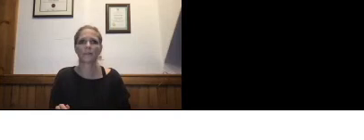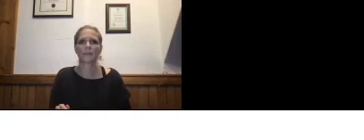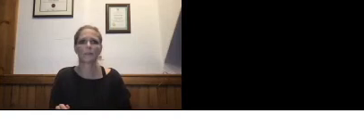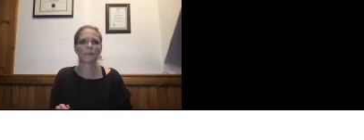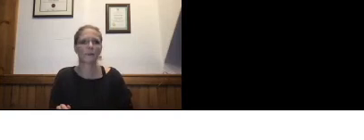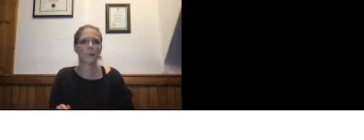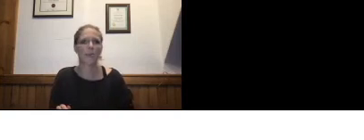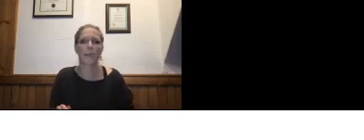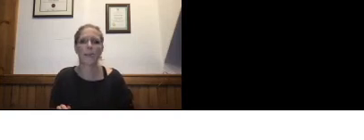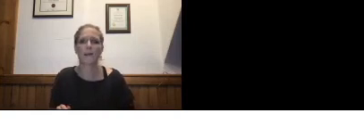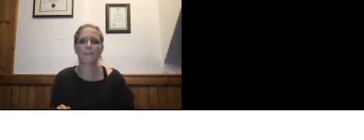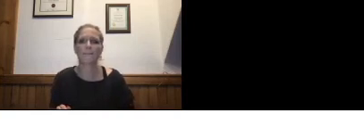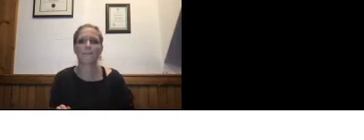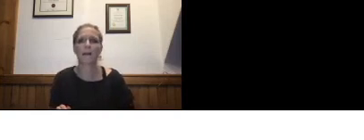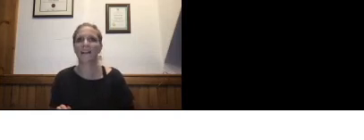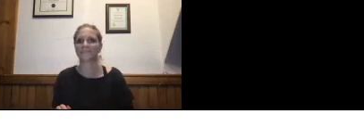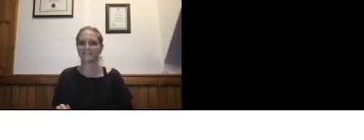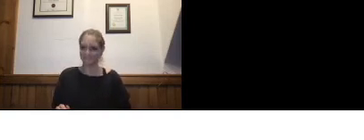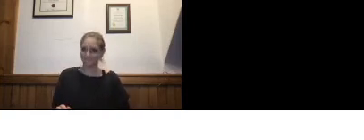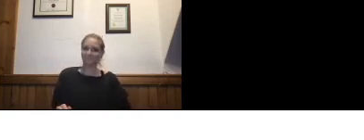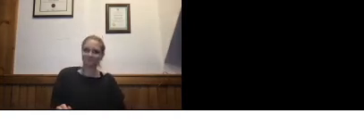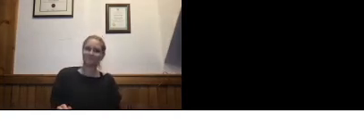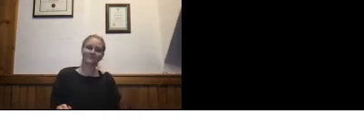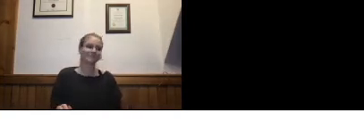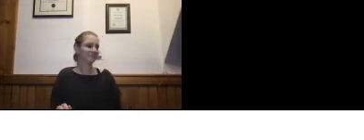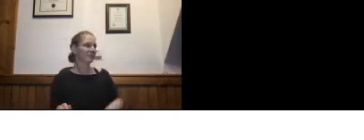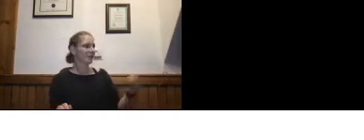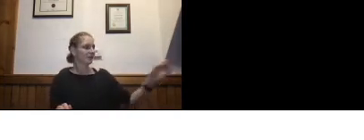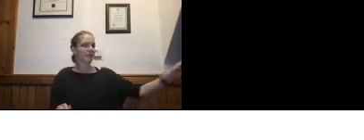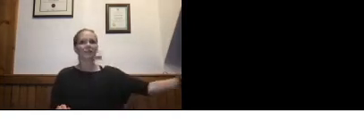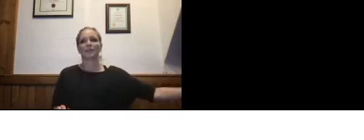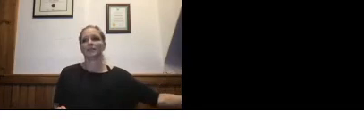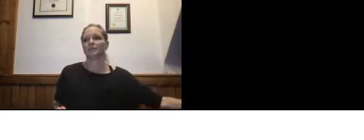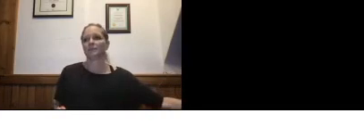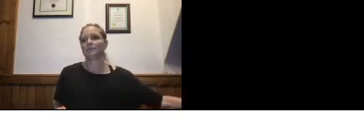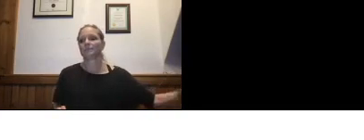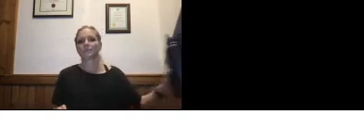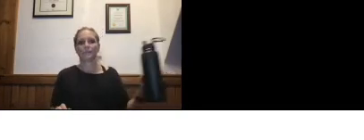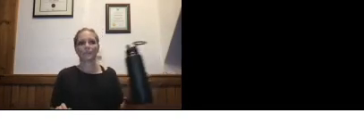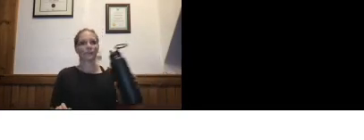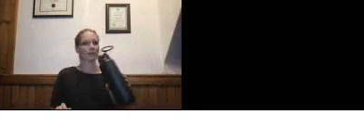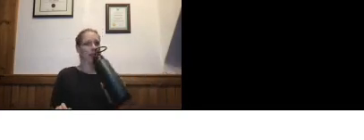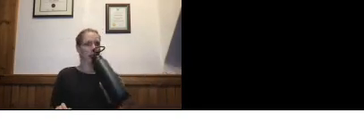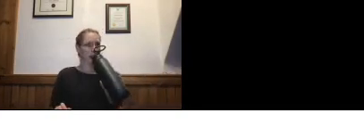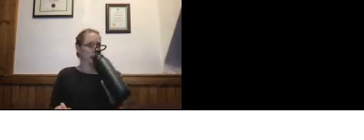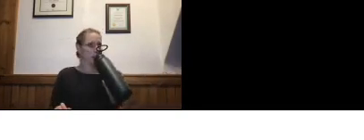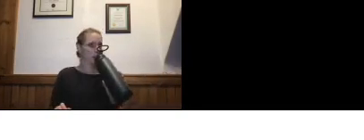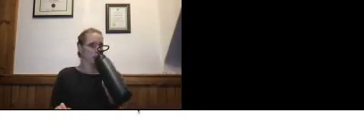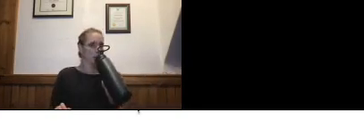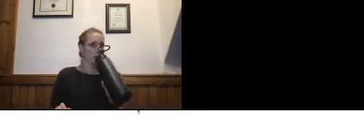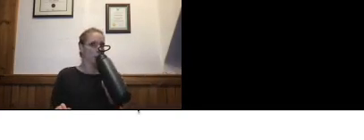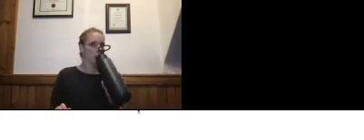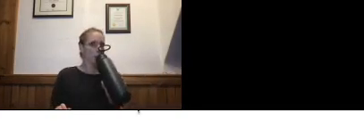What's our next slide, Rachel? Yeah, so our next slide is this last poll, which is how would you rate